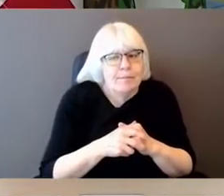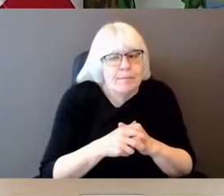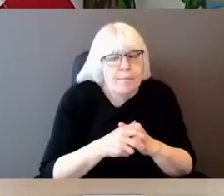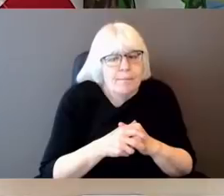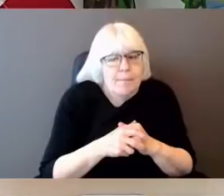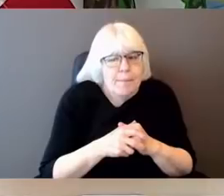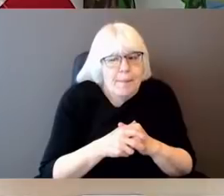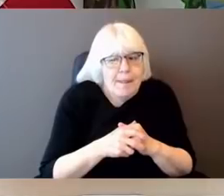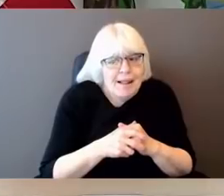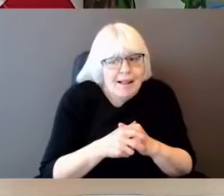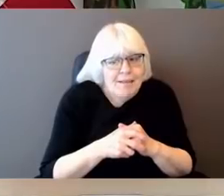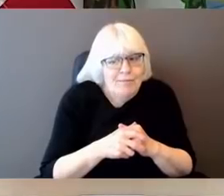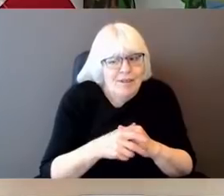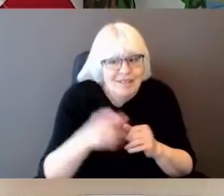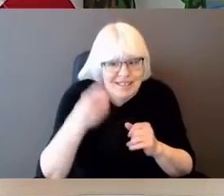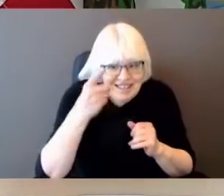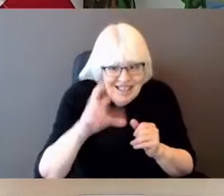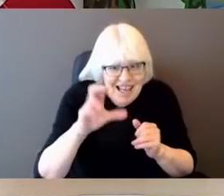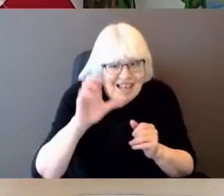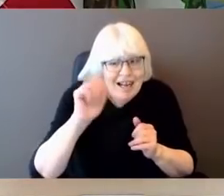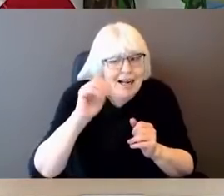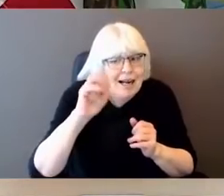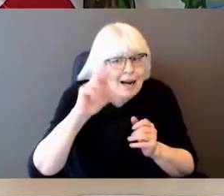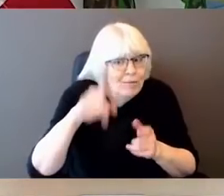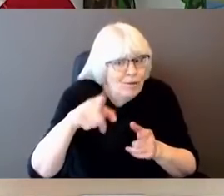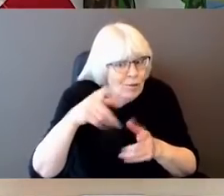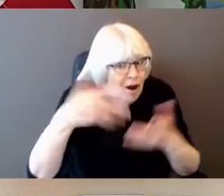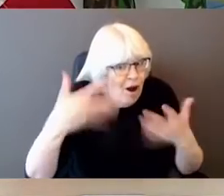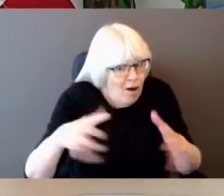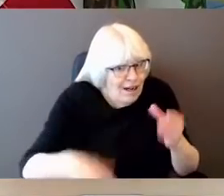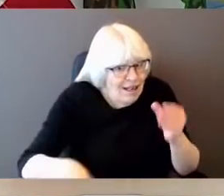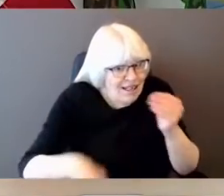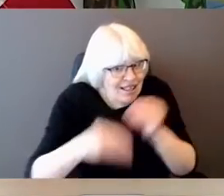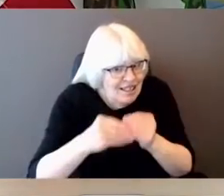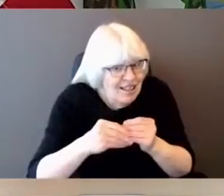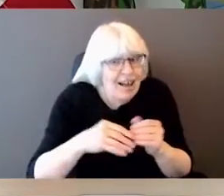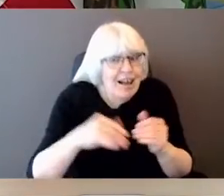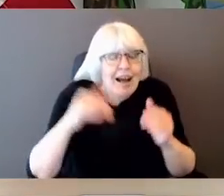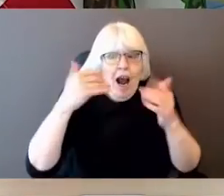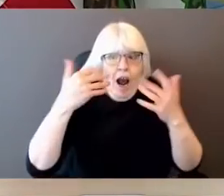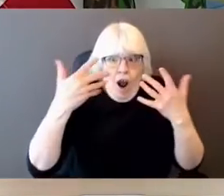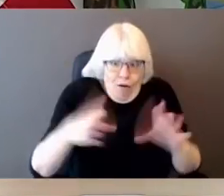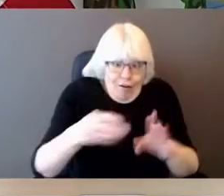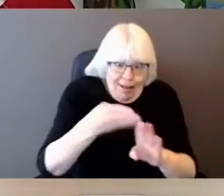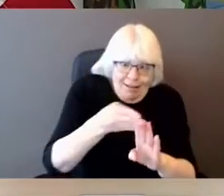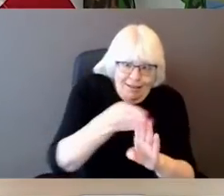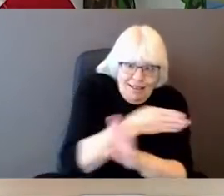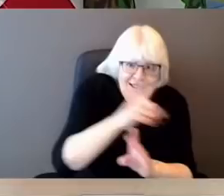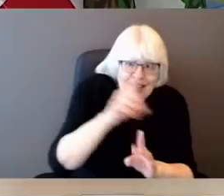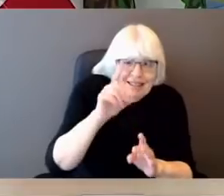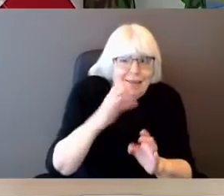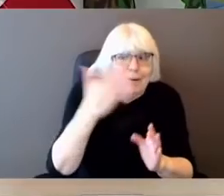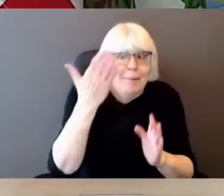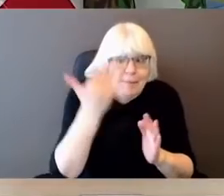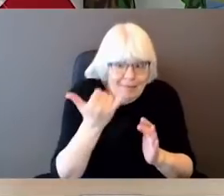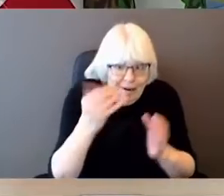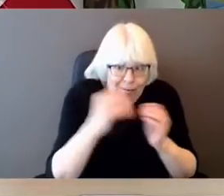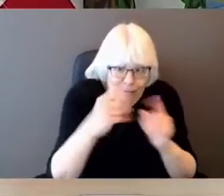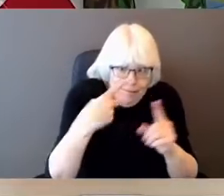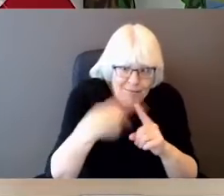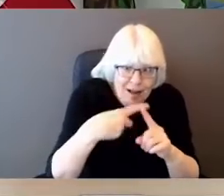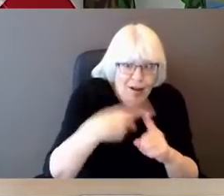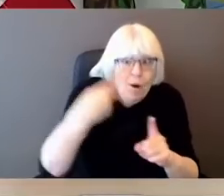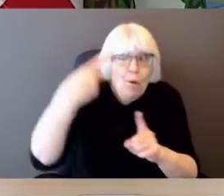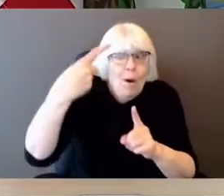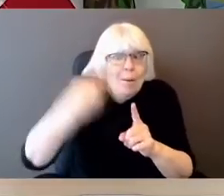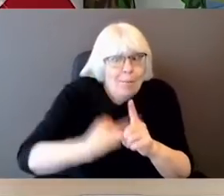in here. So if it was prior to that, you would still continue to, as a close contact, if you're a